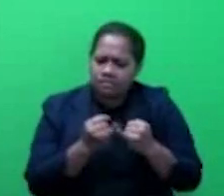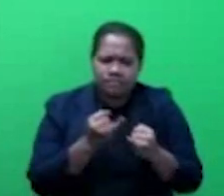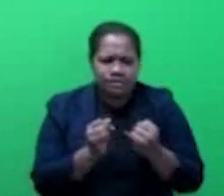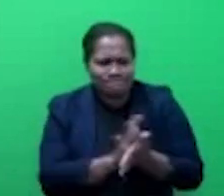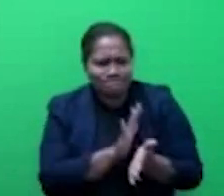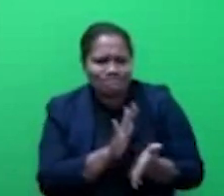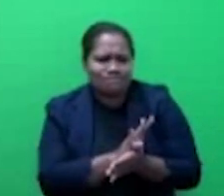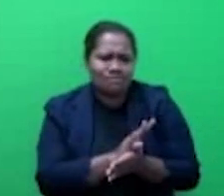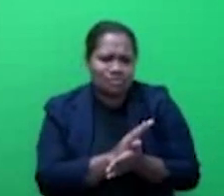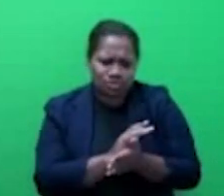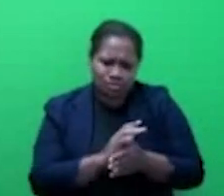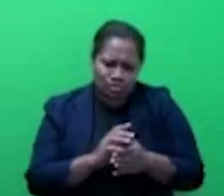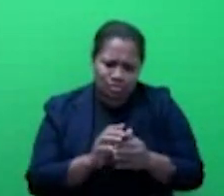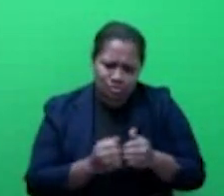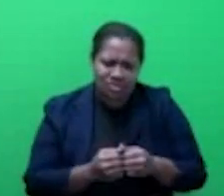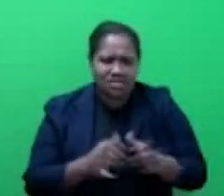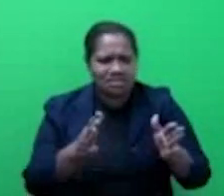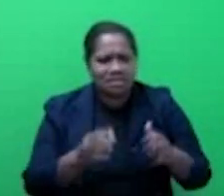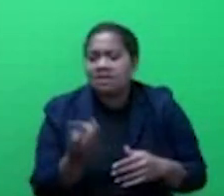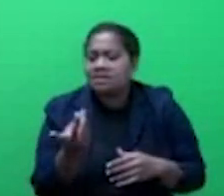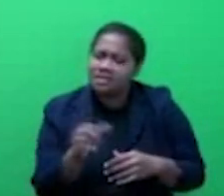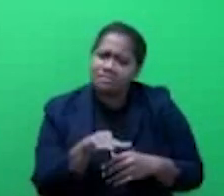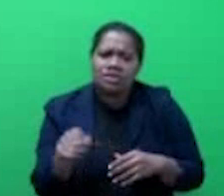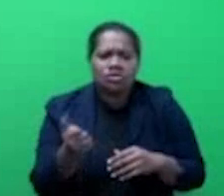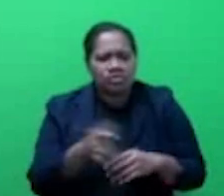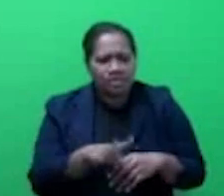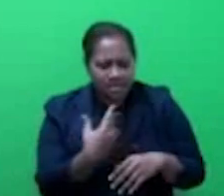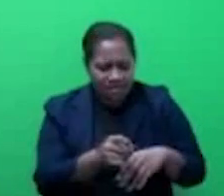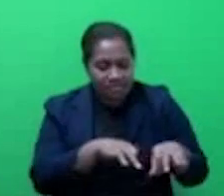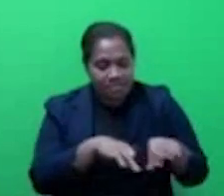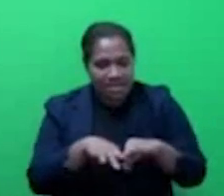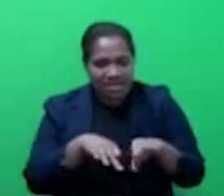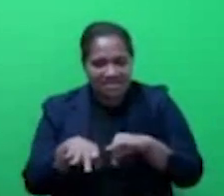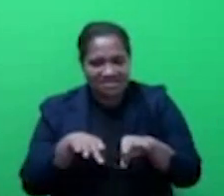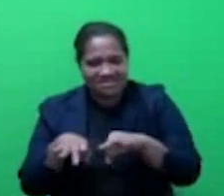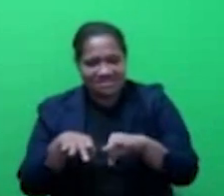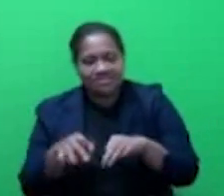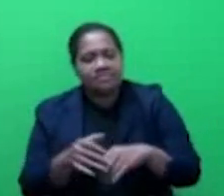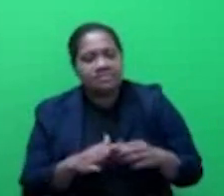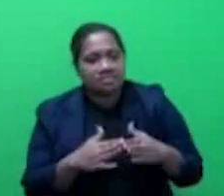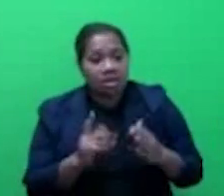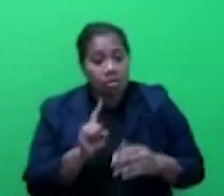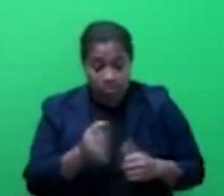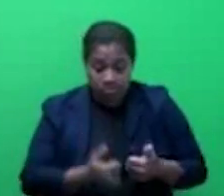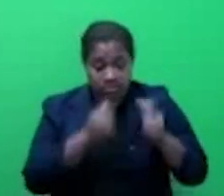ahead with it. Some of them are already in the planning stages. One good example is